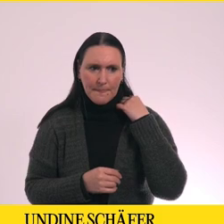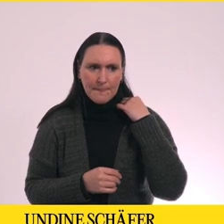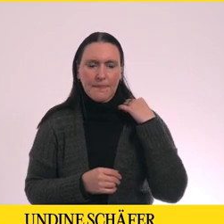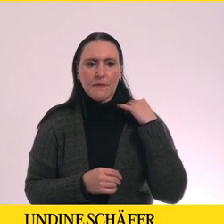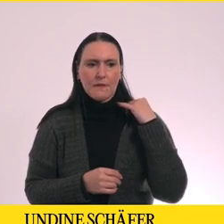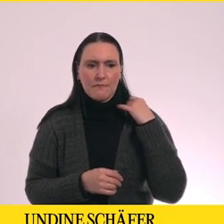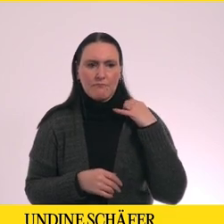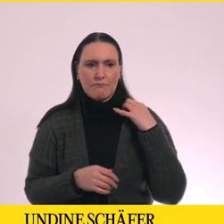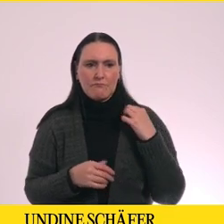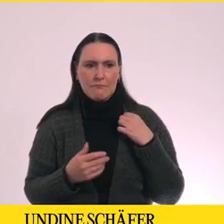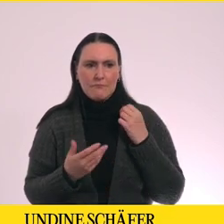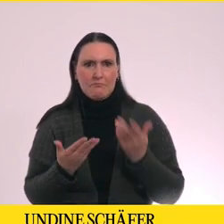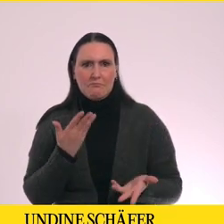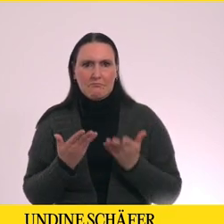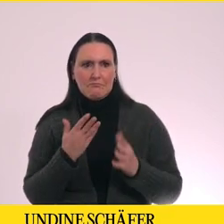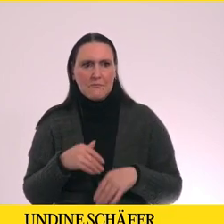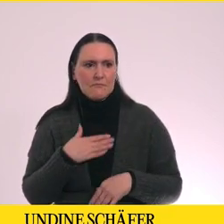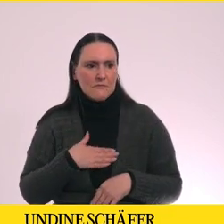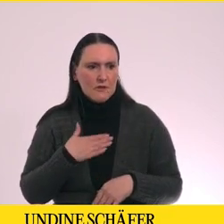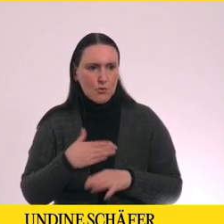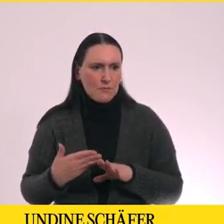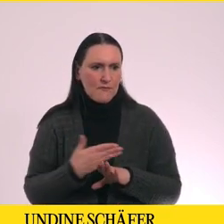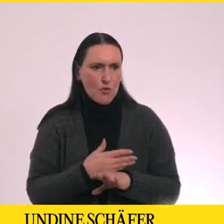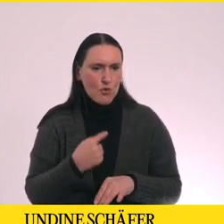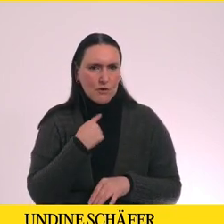sorry, we seem to have lost sound.